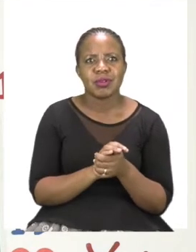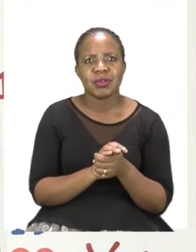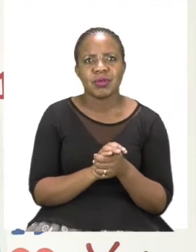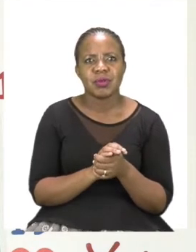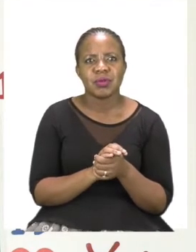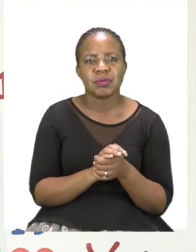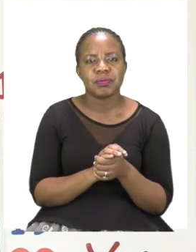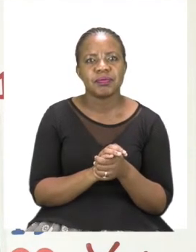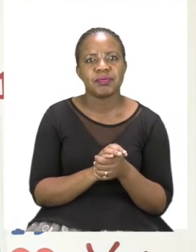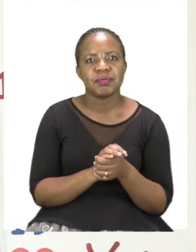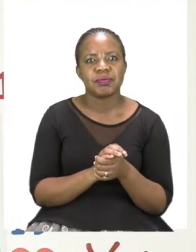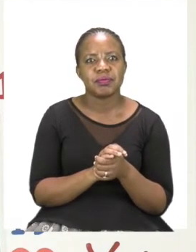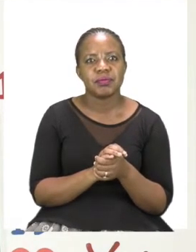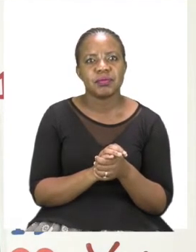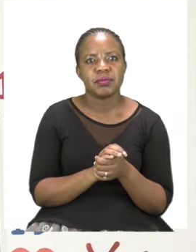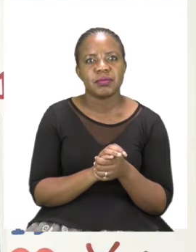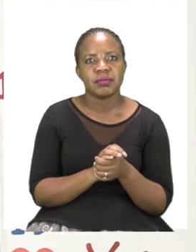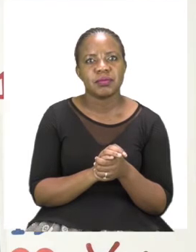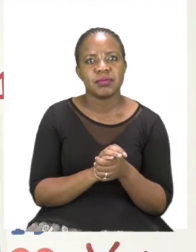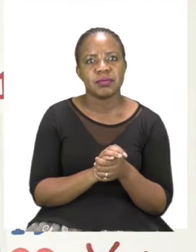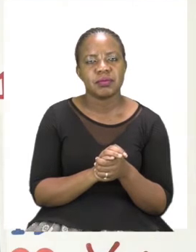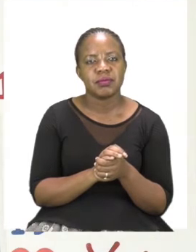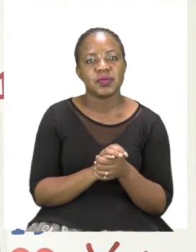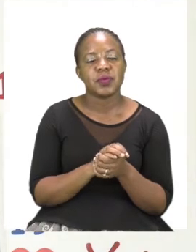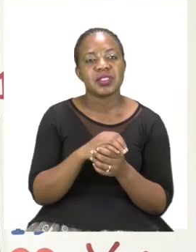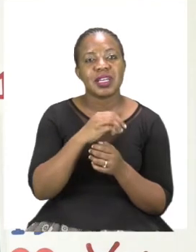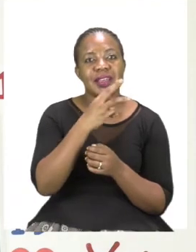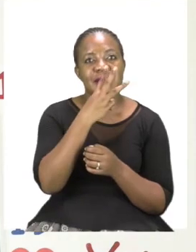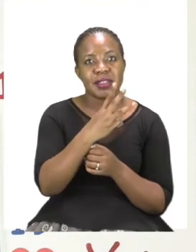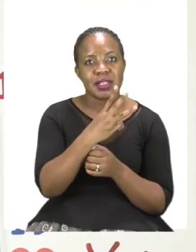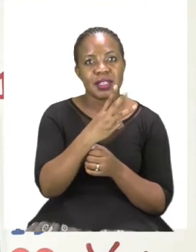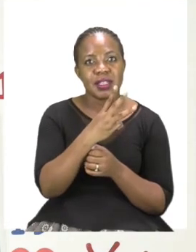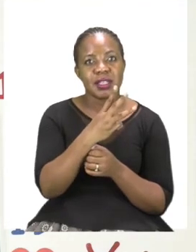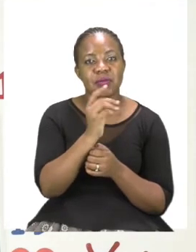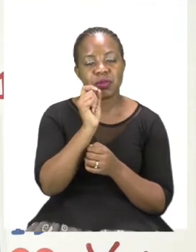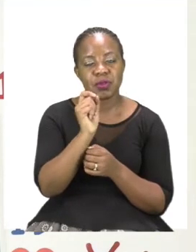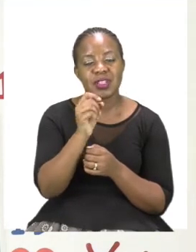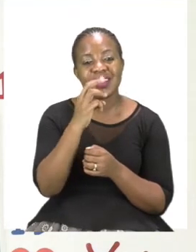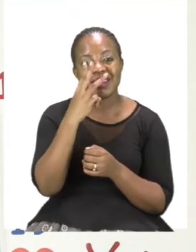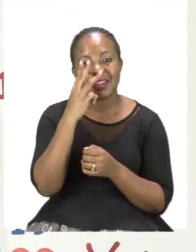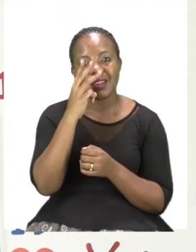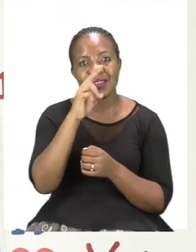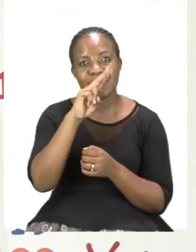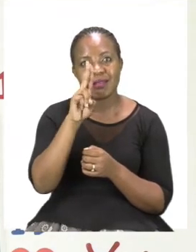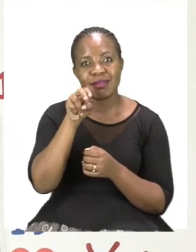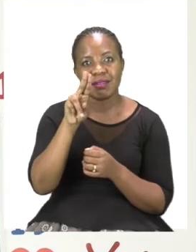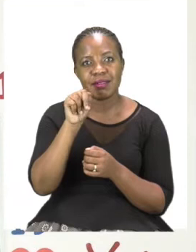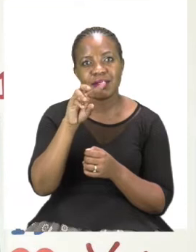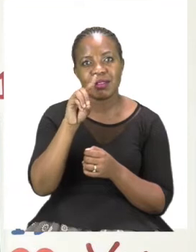300. So that means that it's going to be here at the hundreds. But how we write it is also